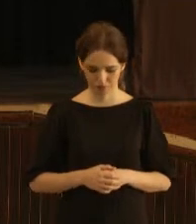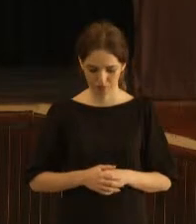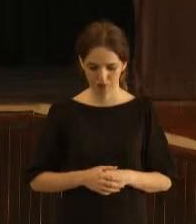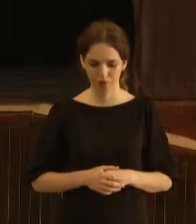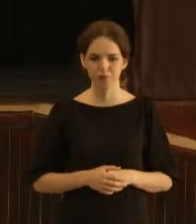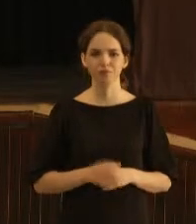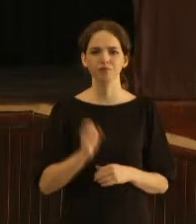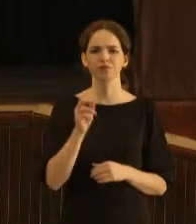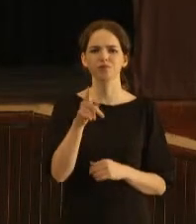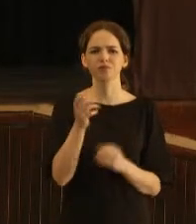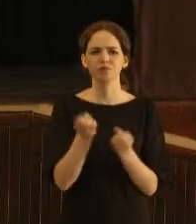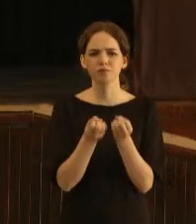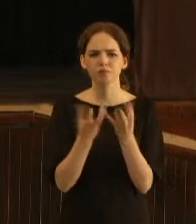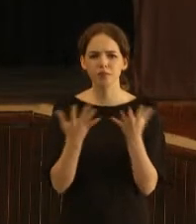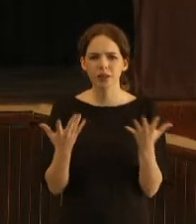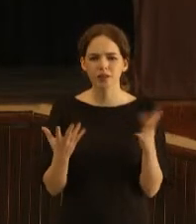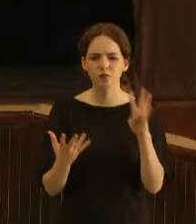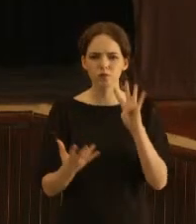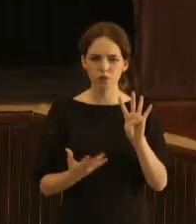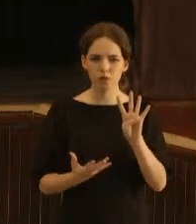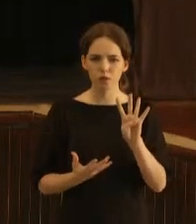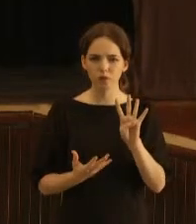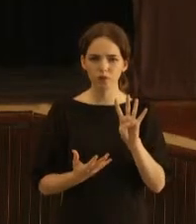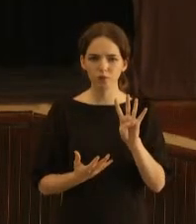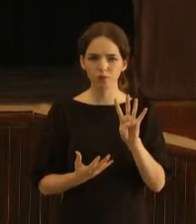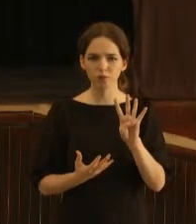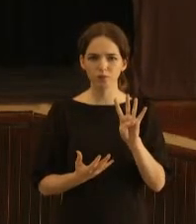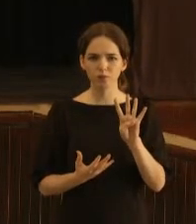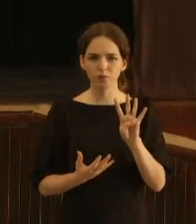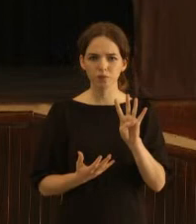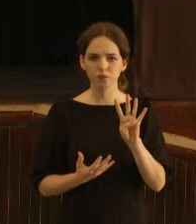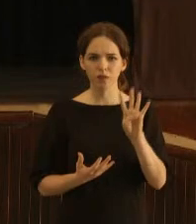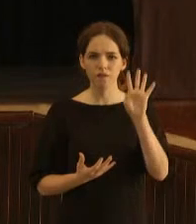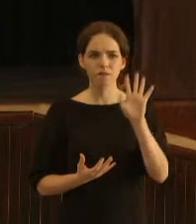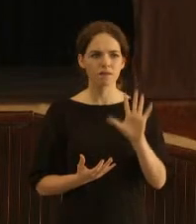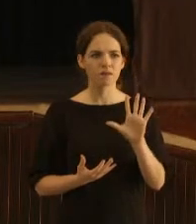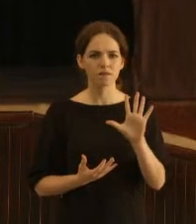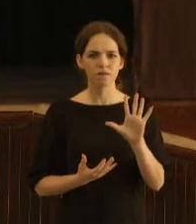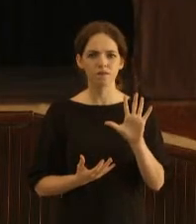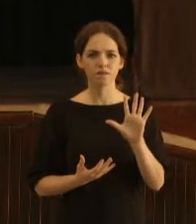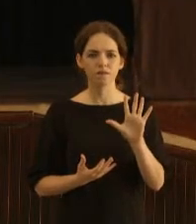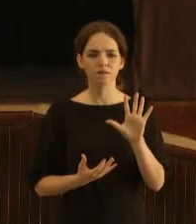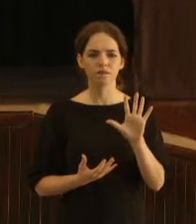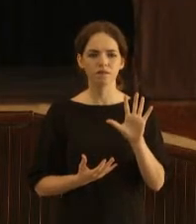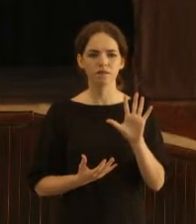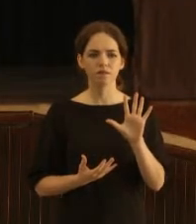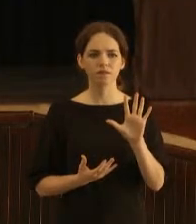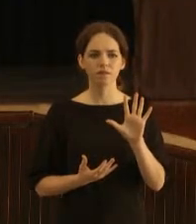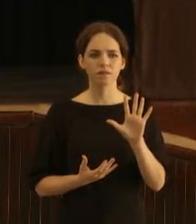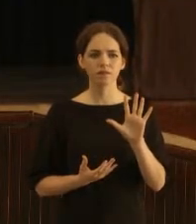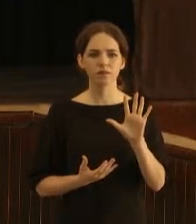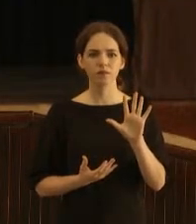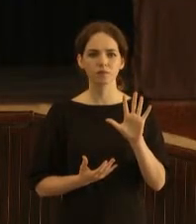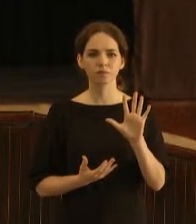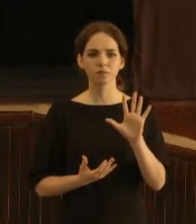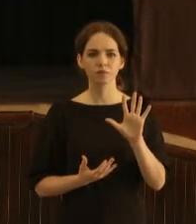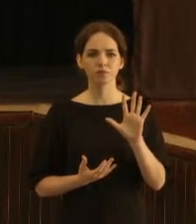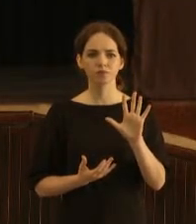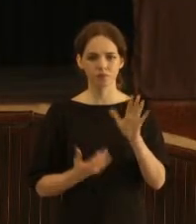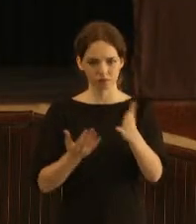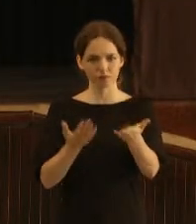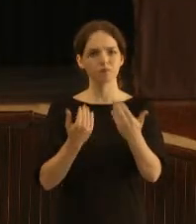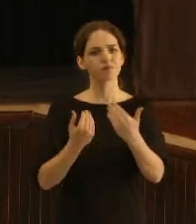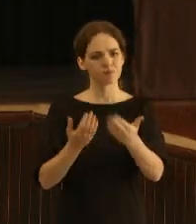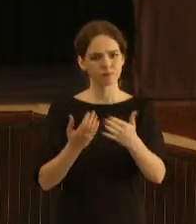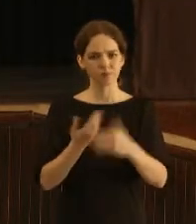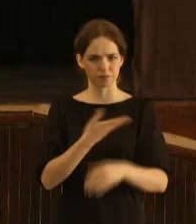How many are you? 4? Niba ngaphi? 5, Mama Iza. Wesihlanu. You can come, Mama.